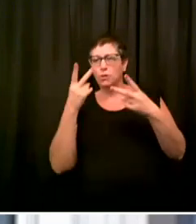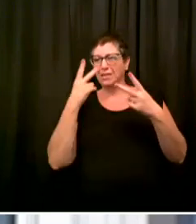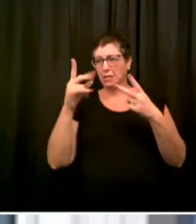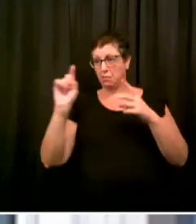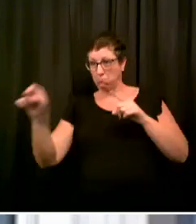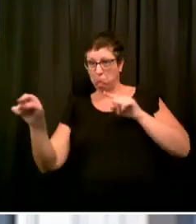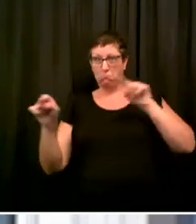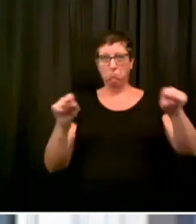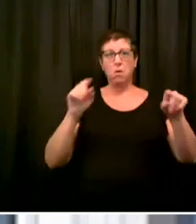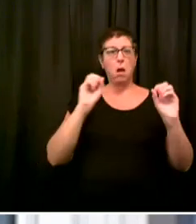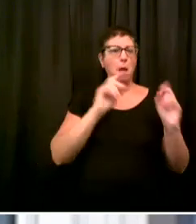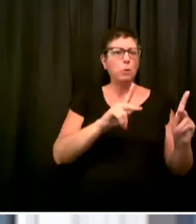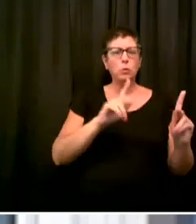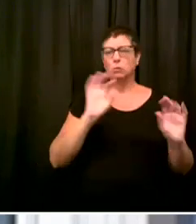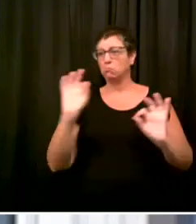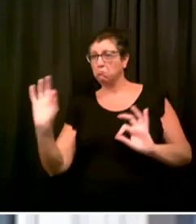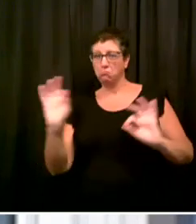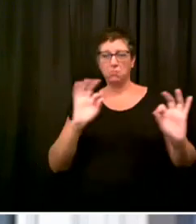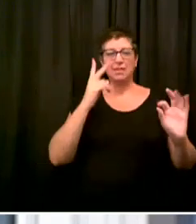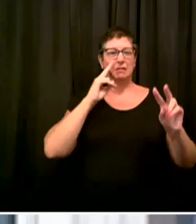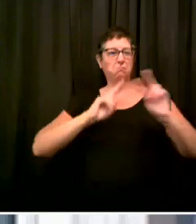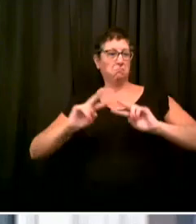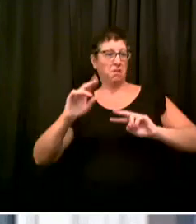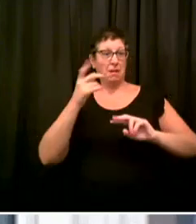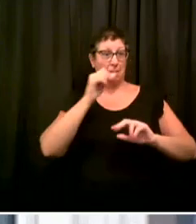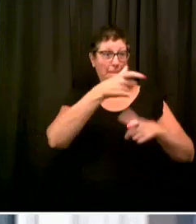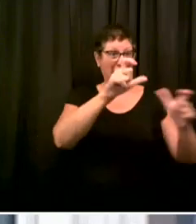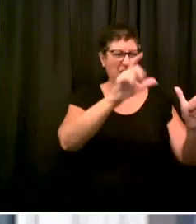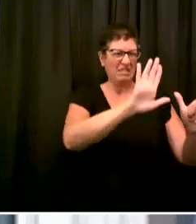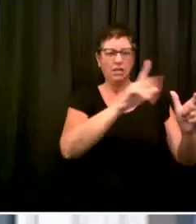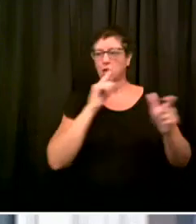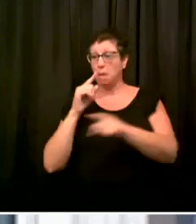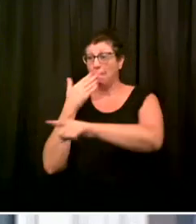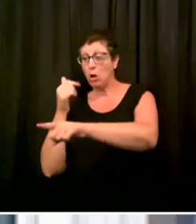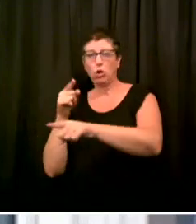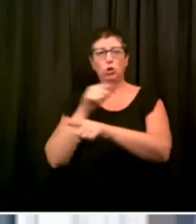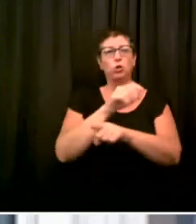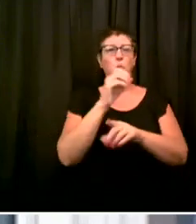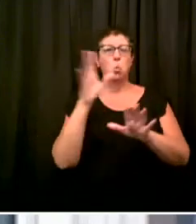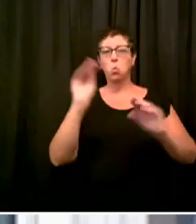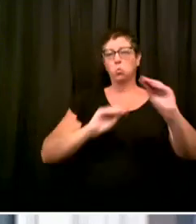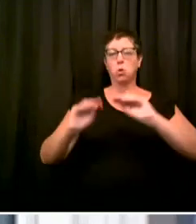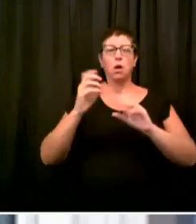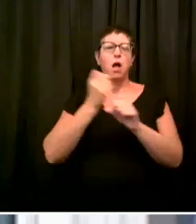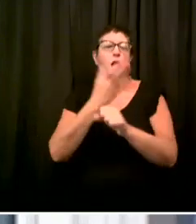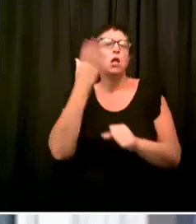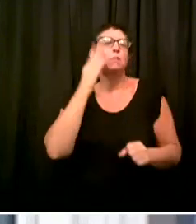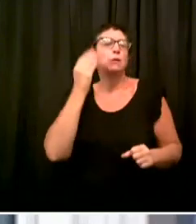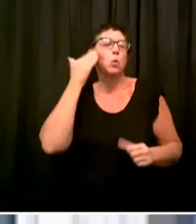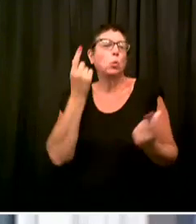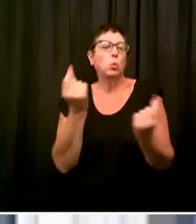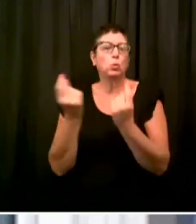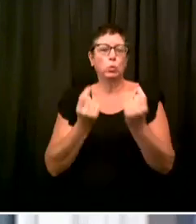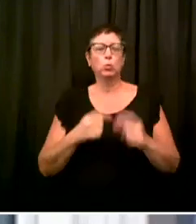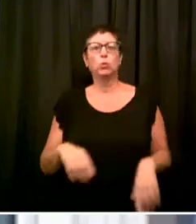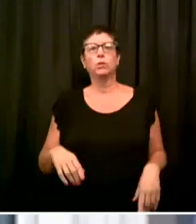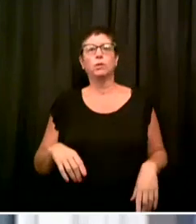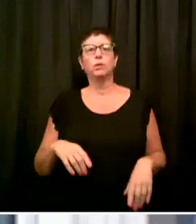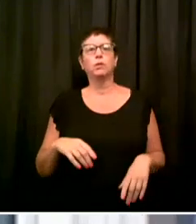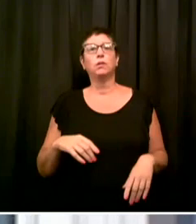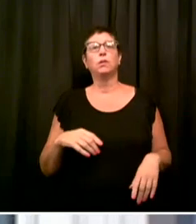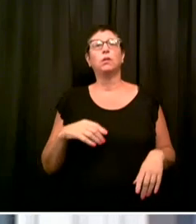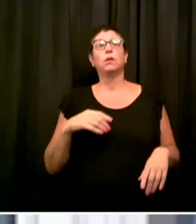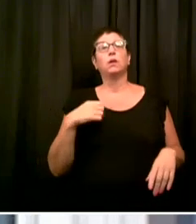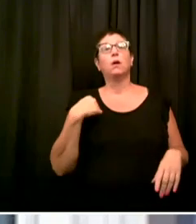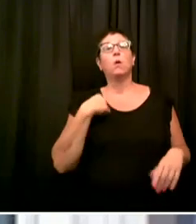important is that we aim to have, we would like principals to submit their requests by Friday, August 28th. All of